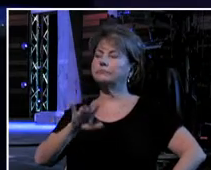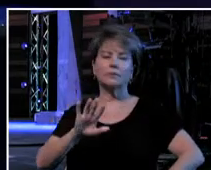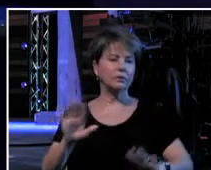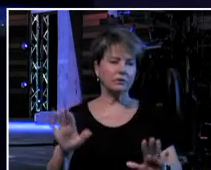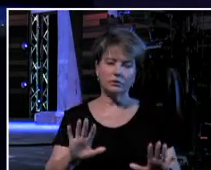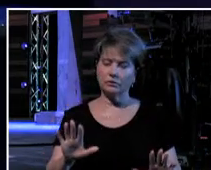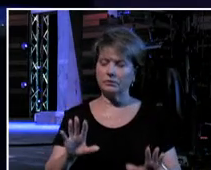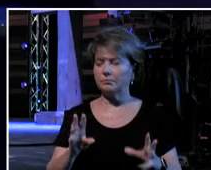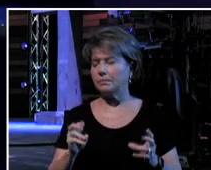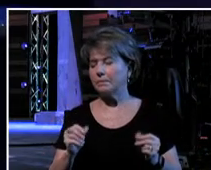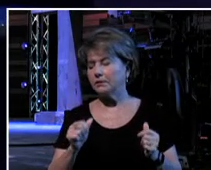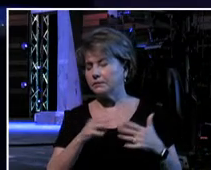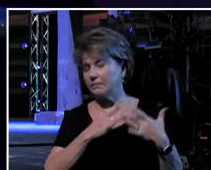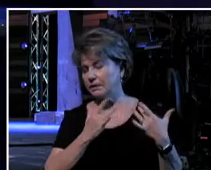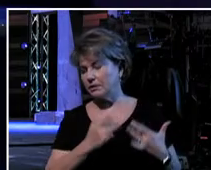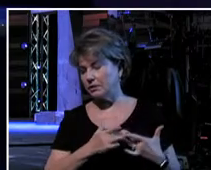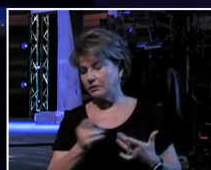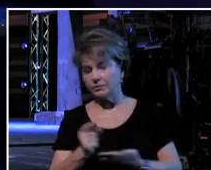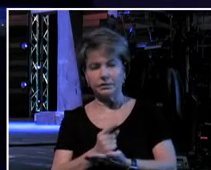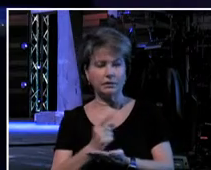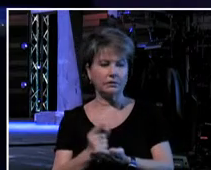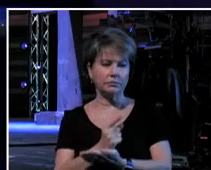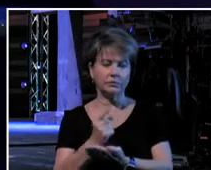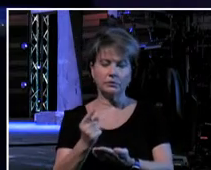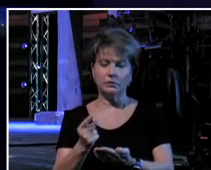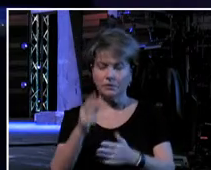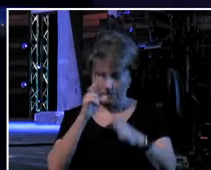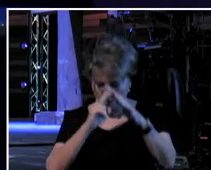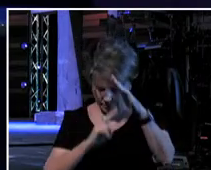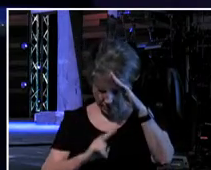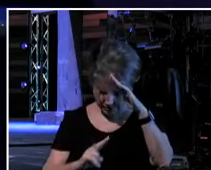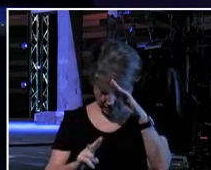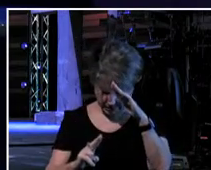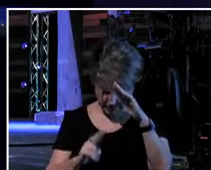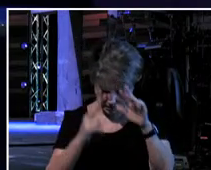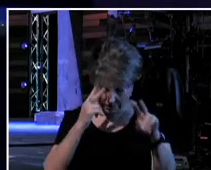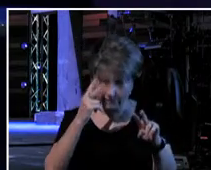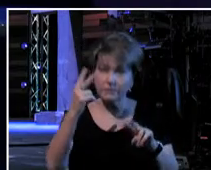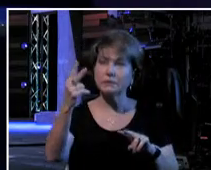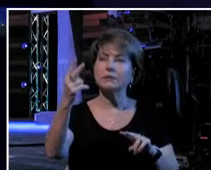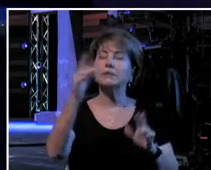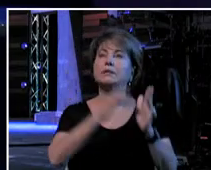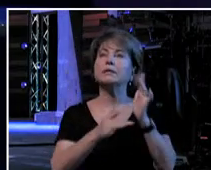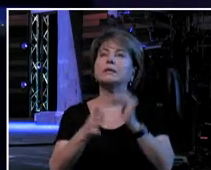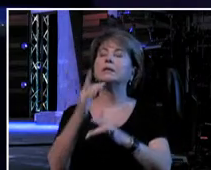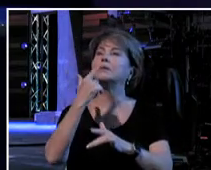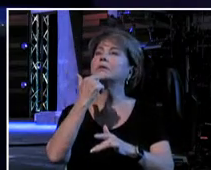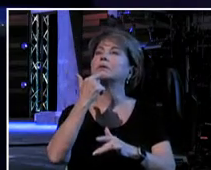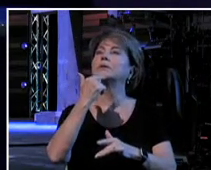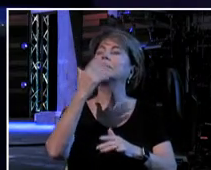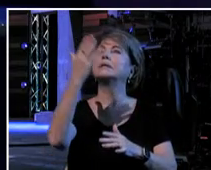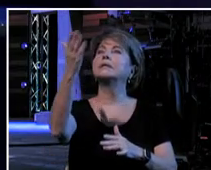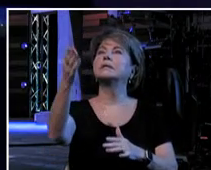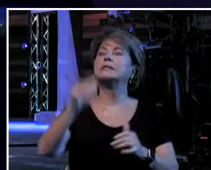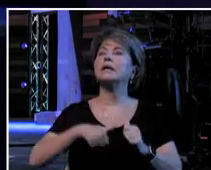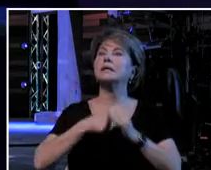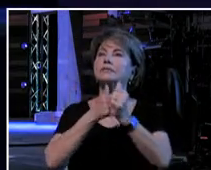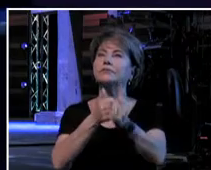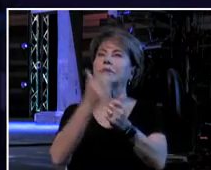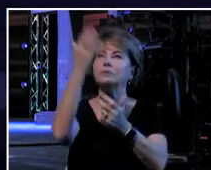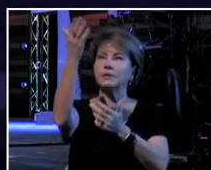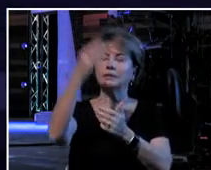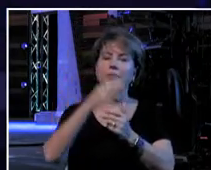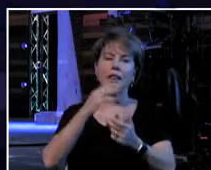melted my heart so that I humbly can see Jesus for who he is and I can follow him. That is going to